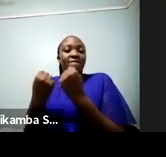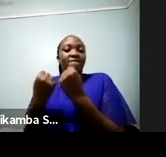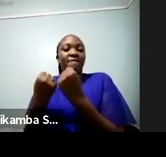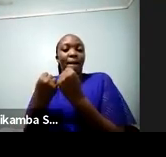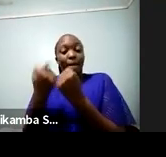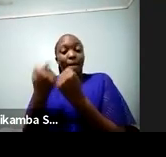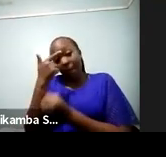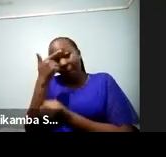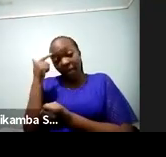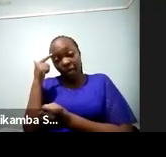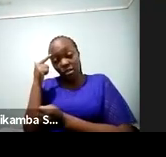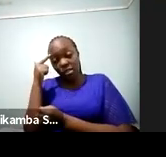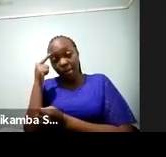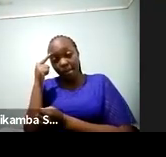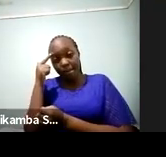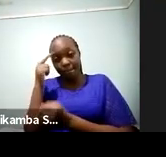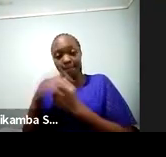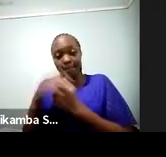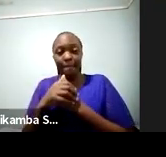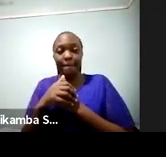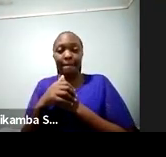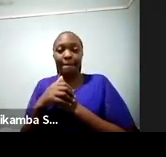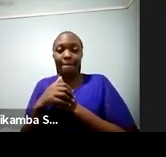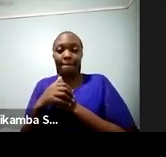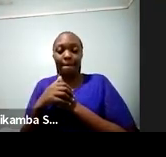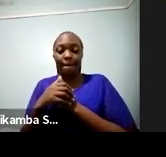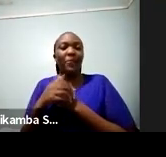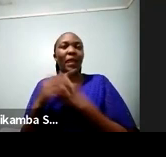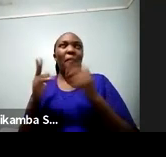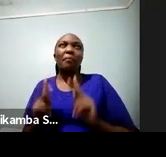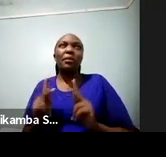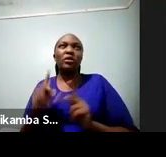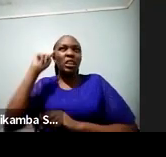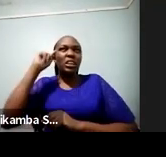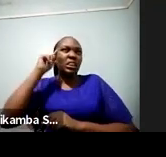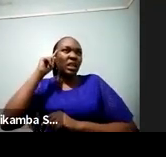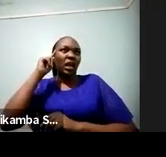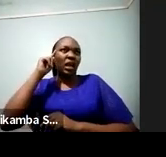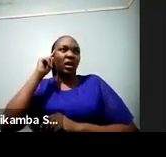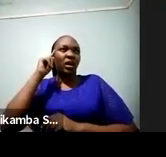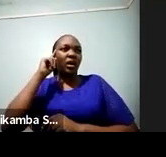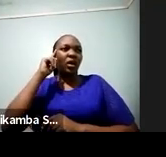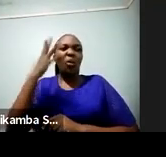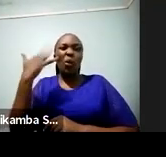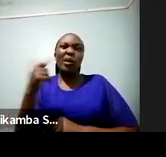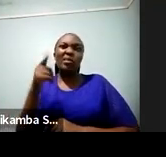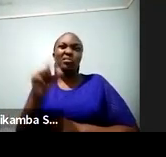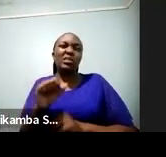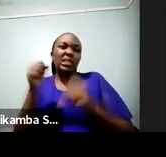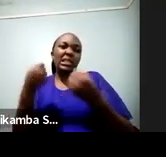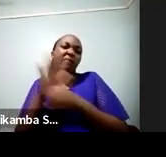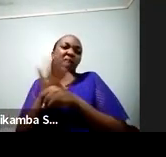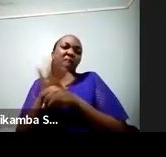why save a lot of money yet you don't have some of the basic needs? to live from hand to mouth. So